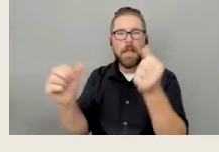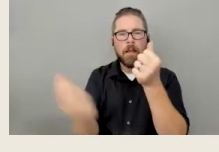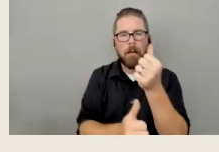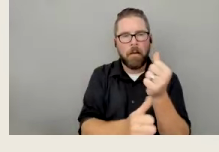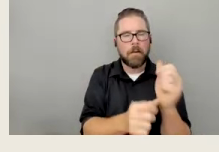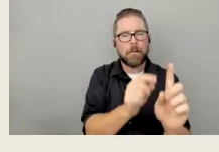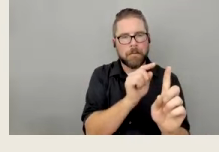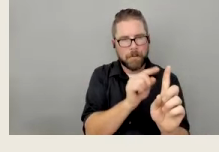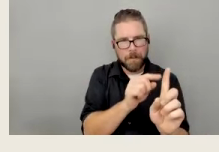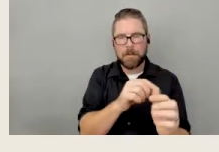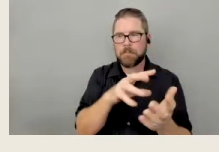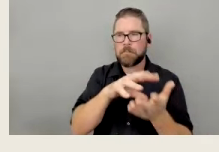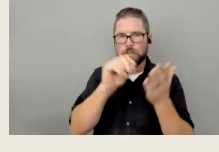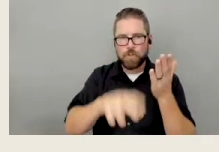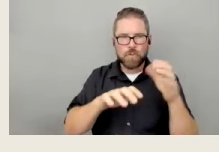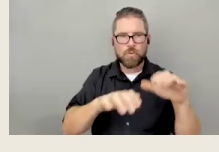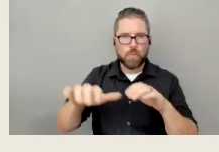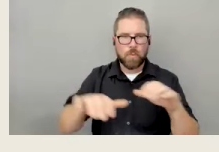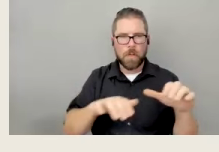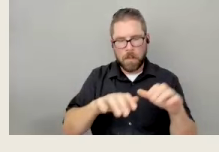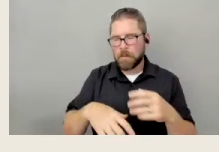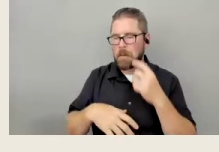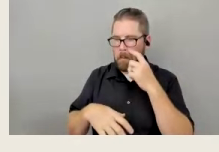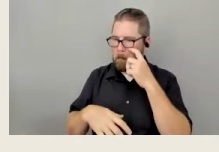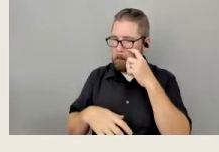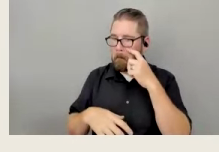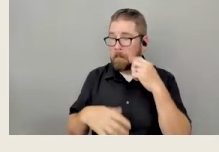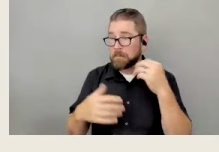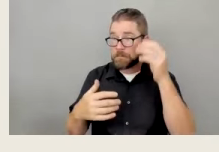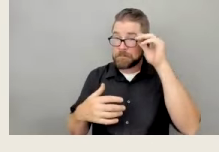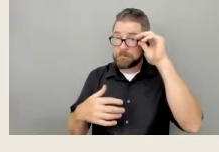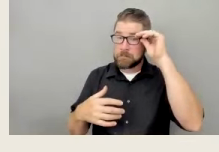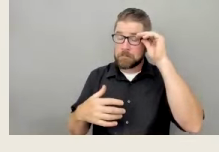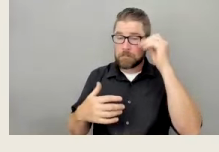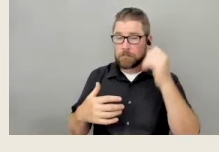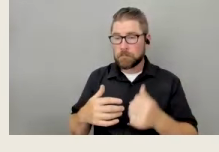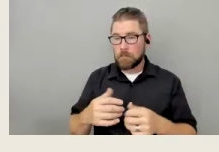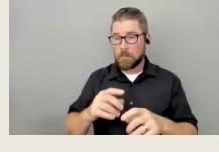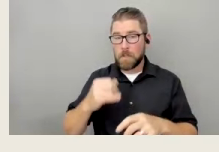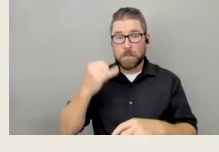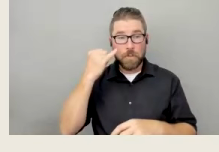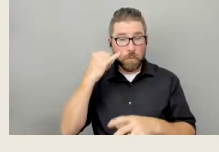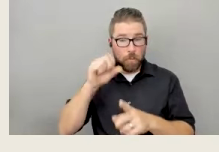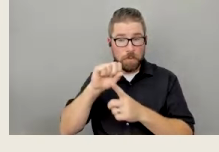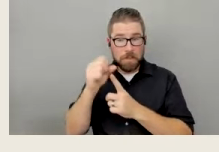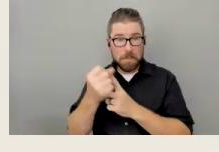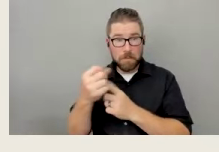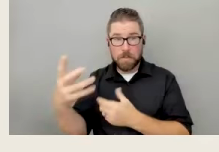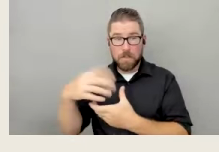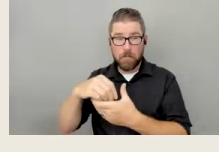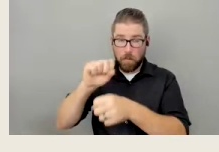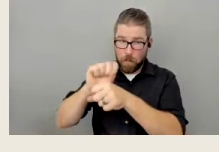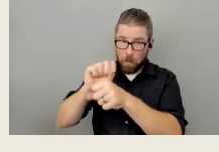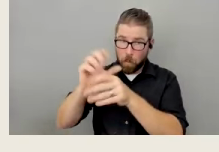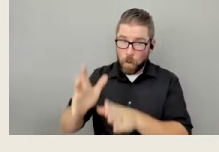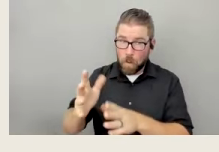to report. And then if the situation involves an employee or a student worker, you're going to